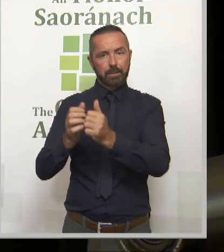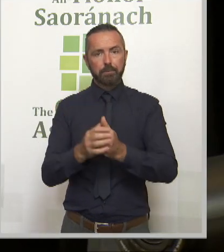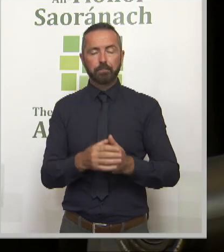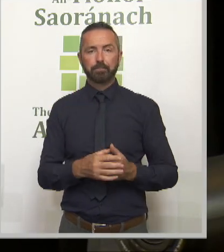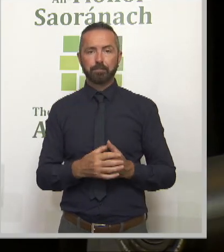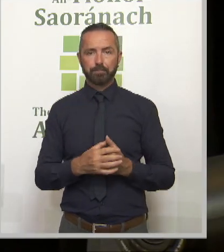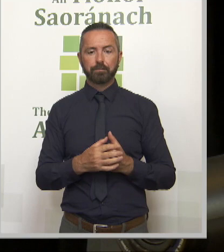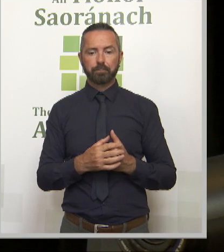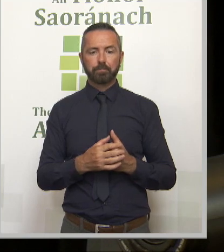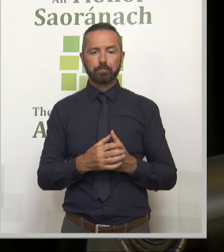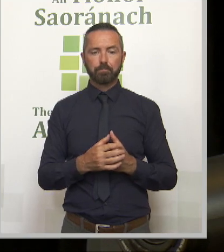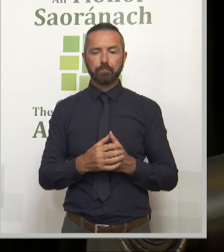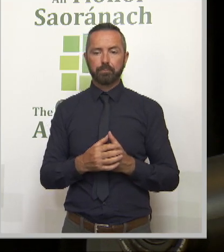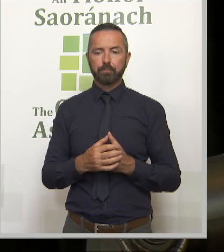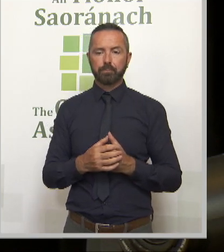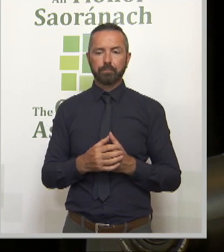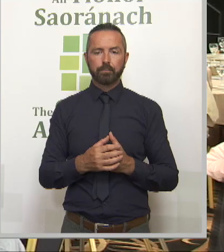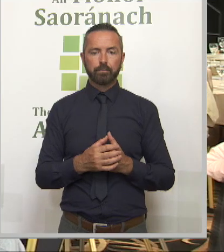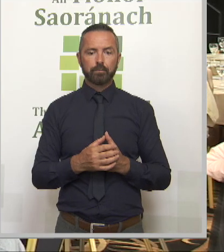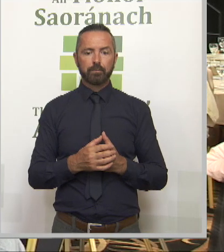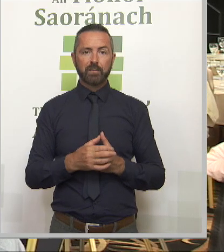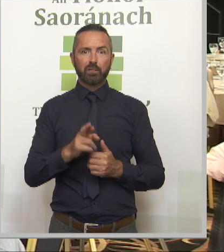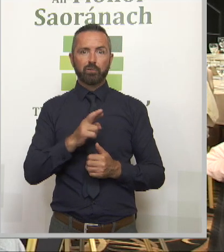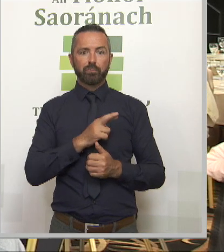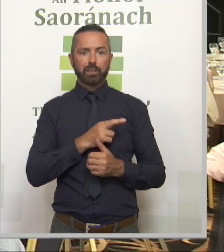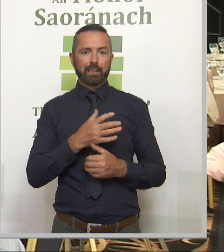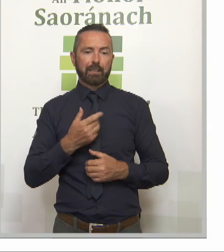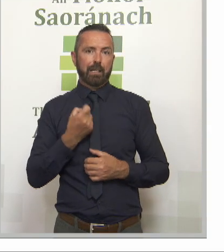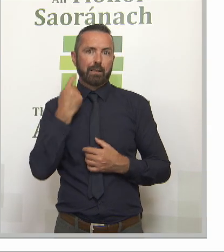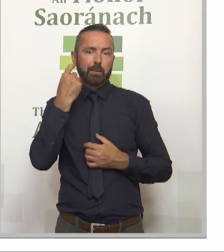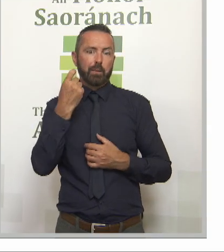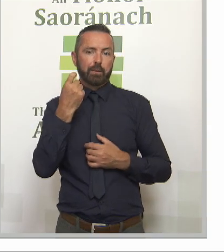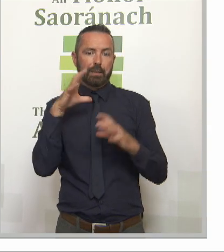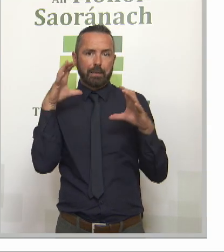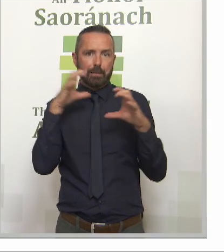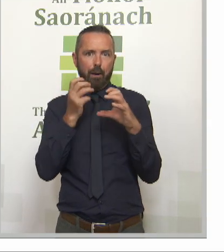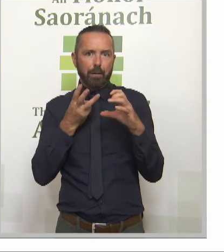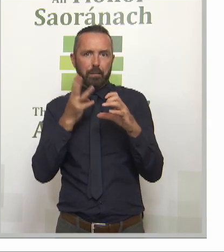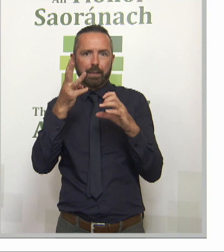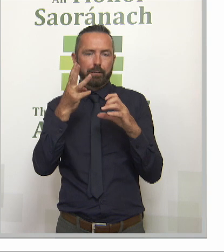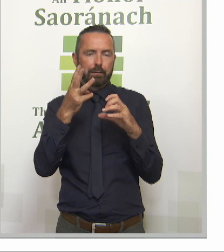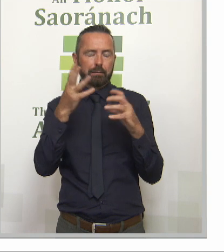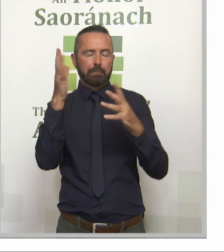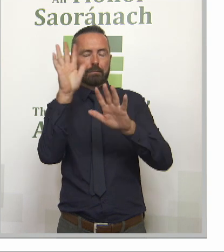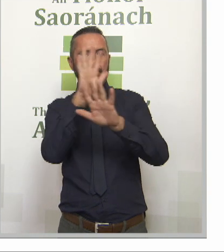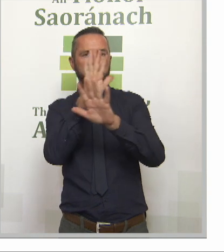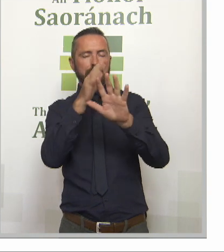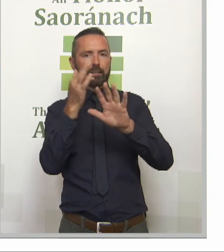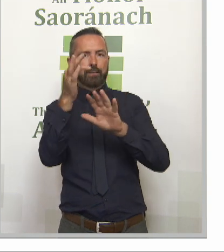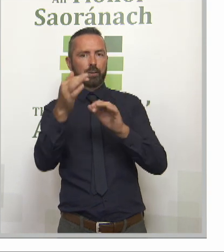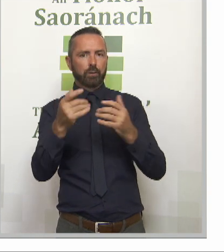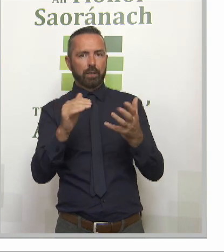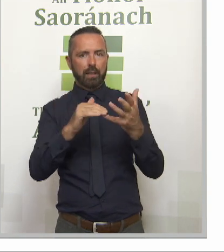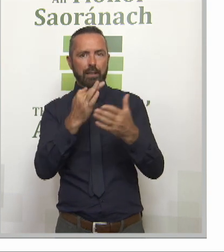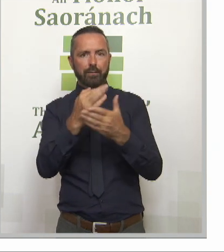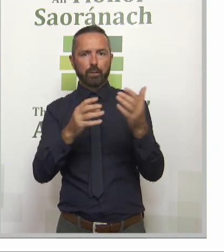So a pretty bleak picture, I guess, those last few points.